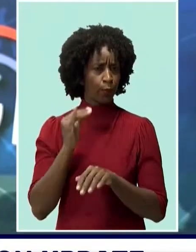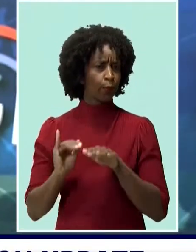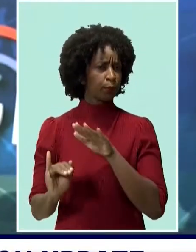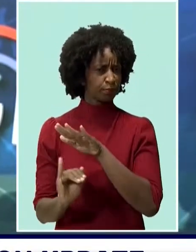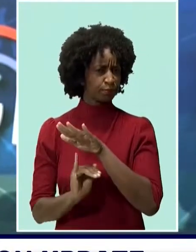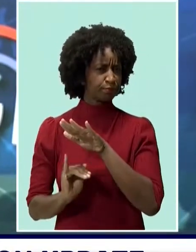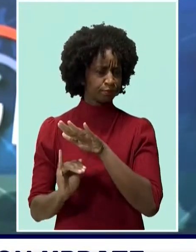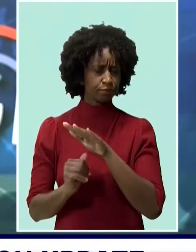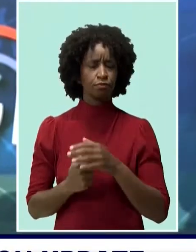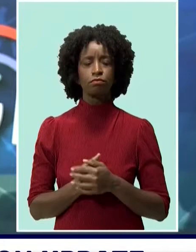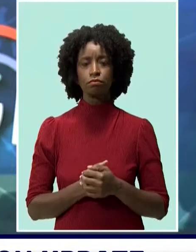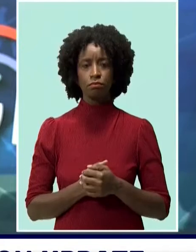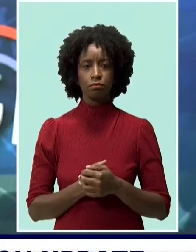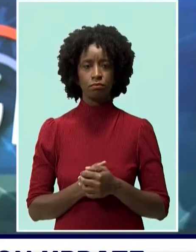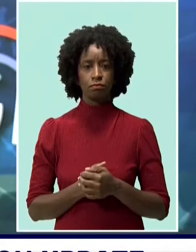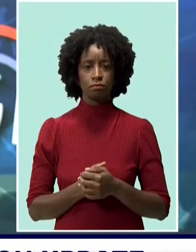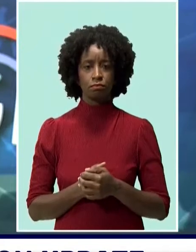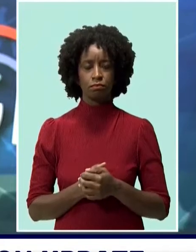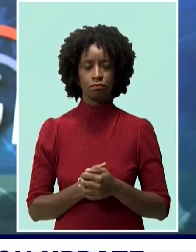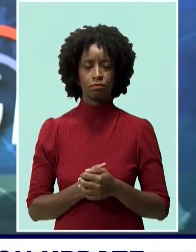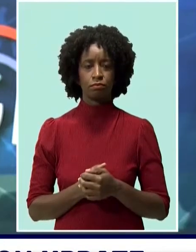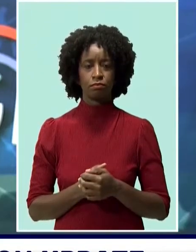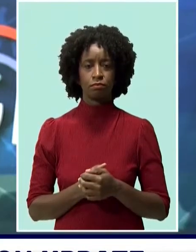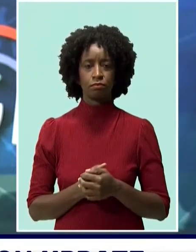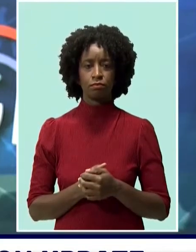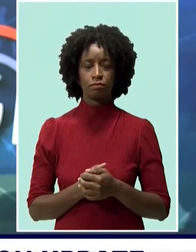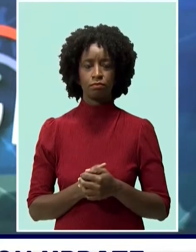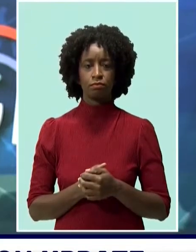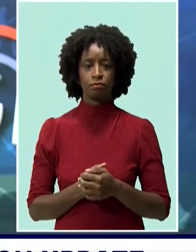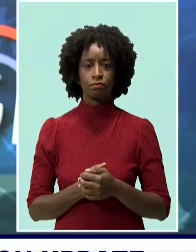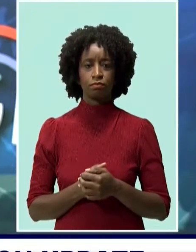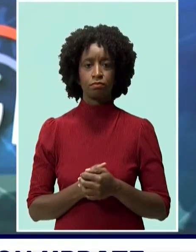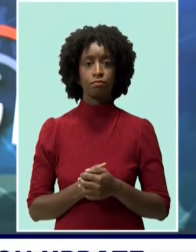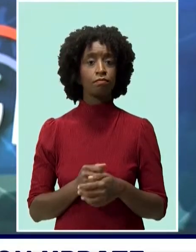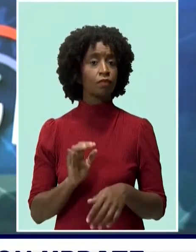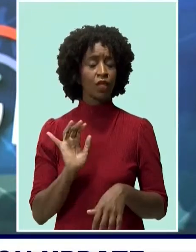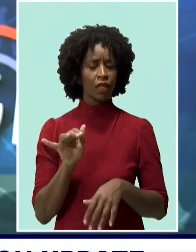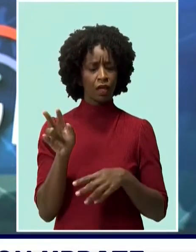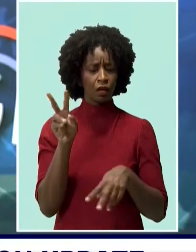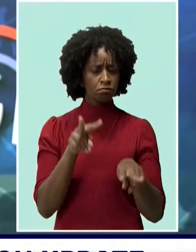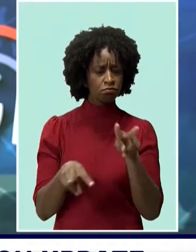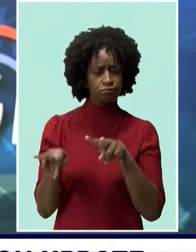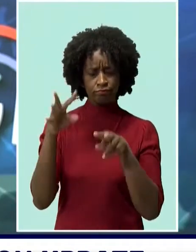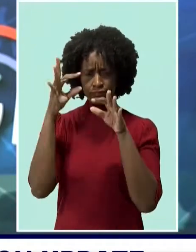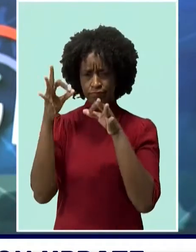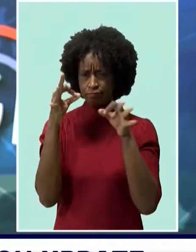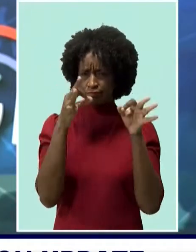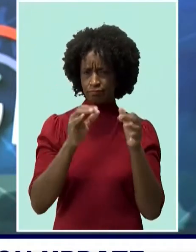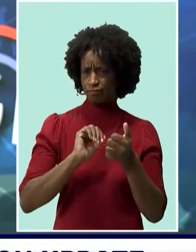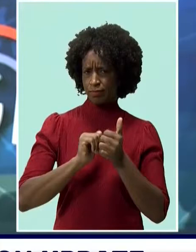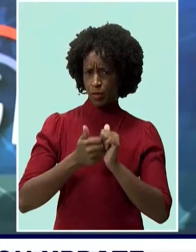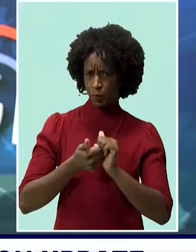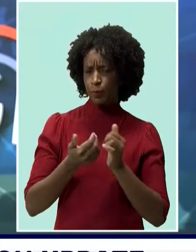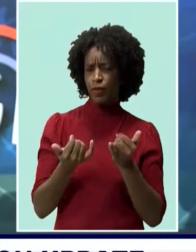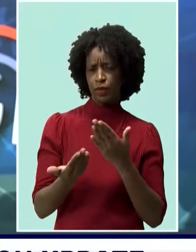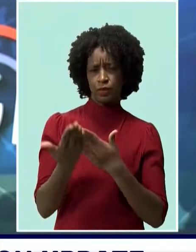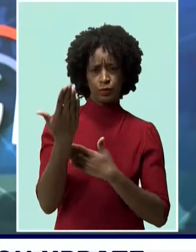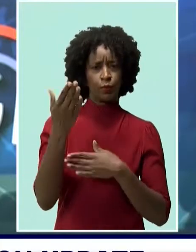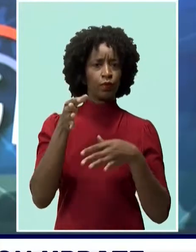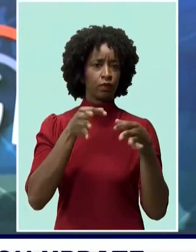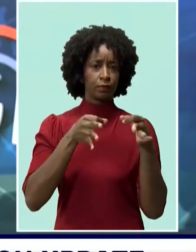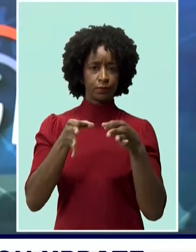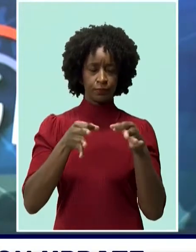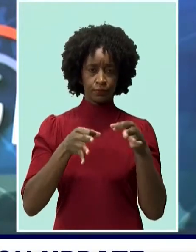the appropriate care at the relevant facilities. The process was explained during a press conference this morning, and Wendy Burke tells us